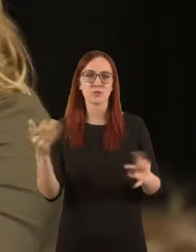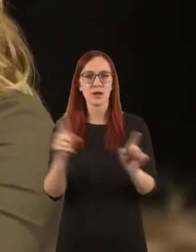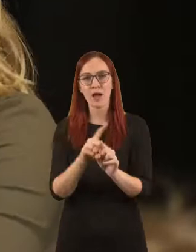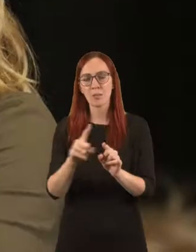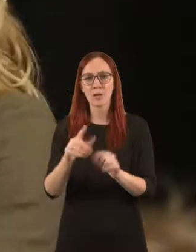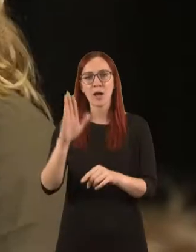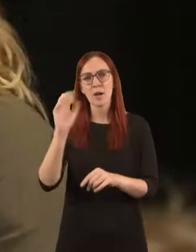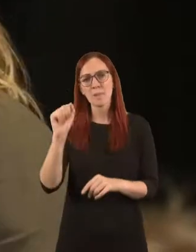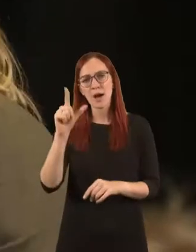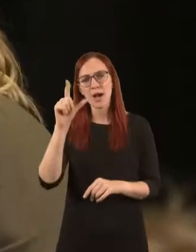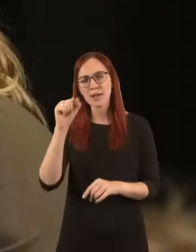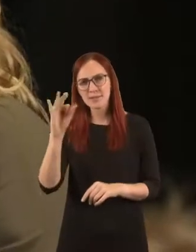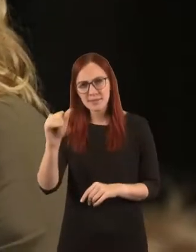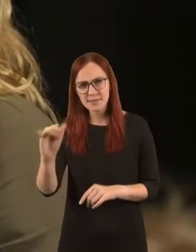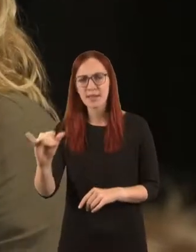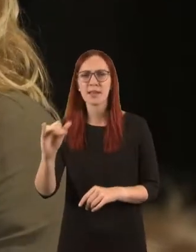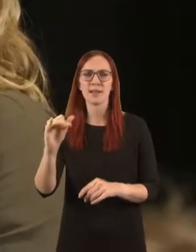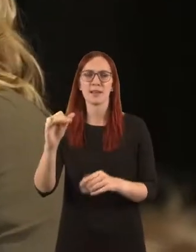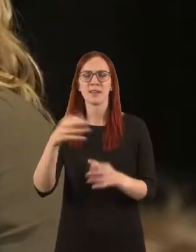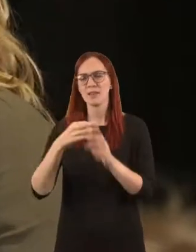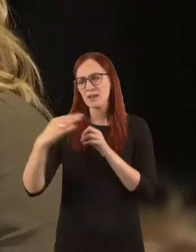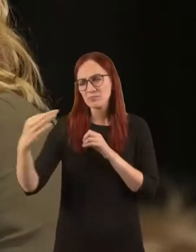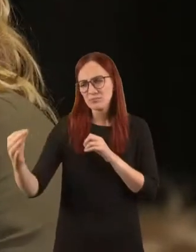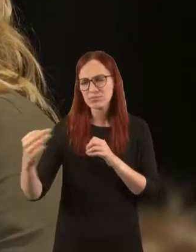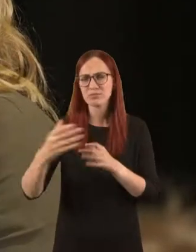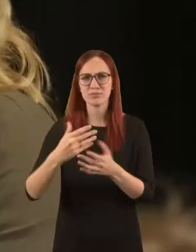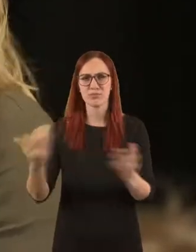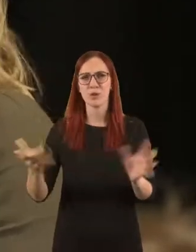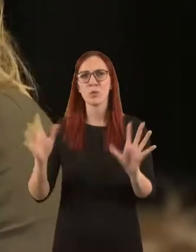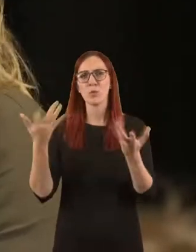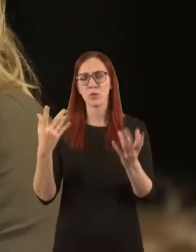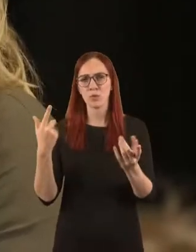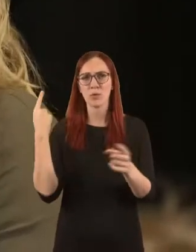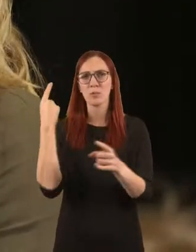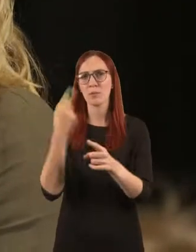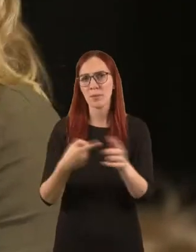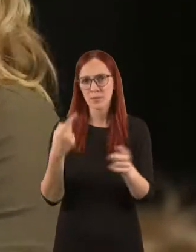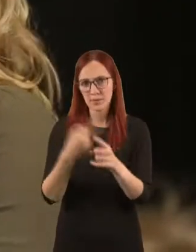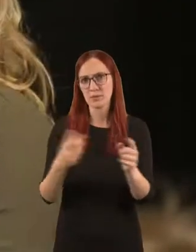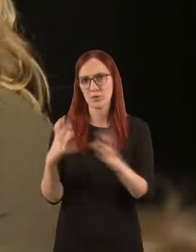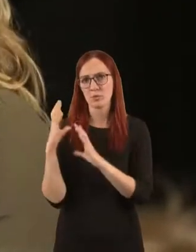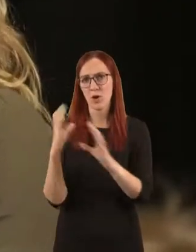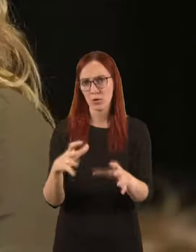from the point of view time and cost and comfort.